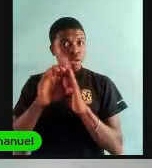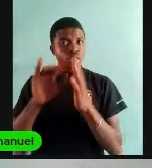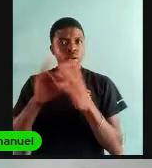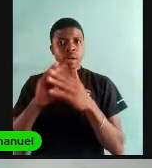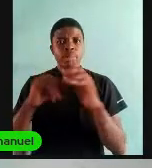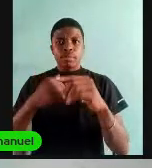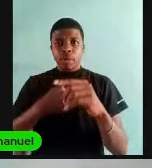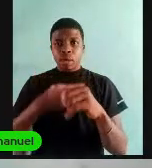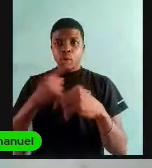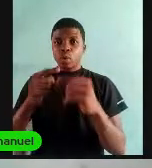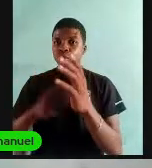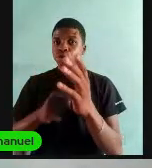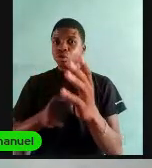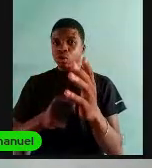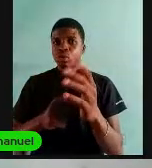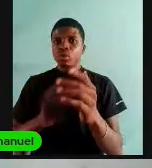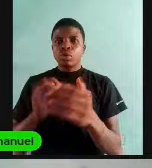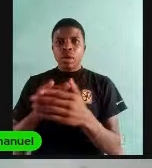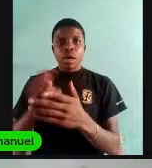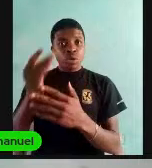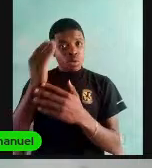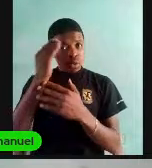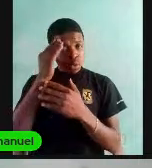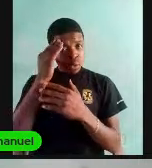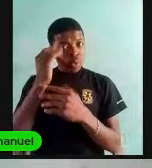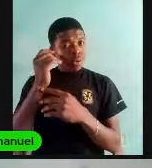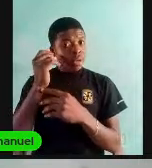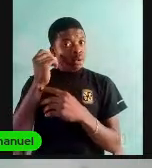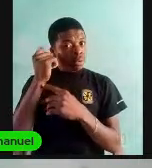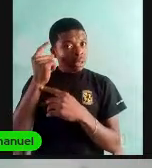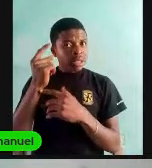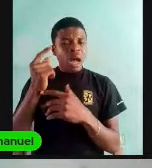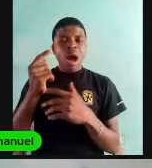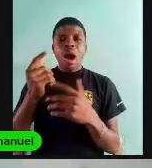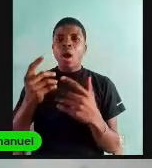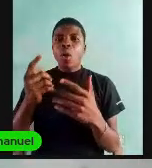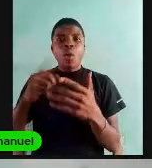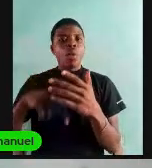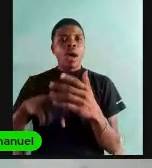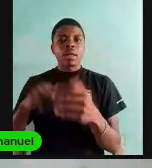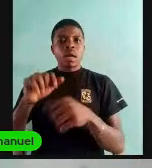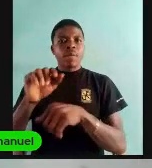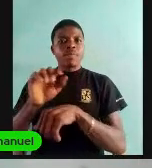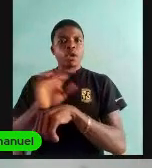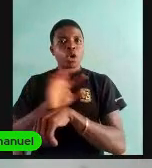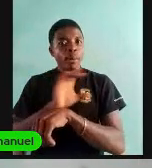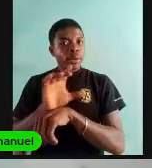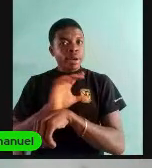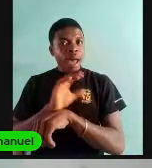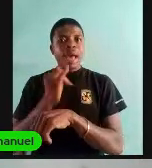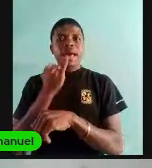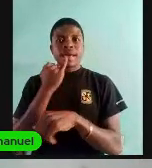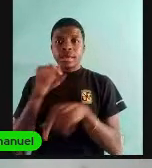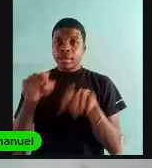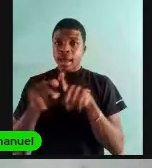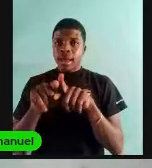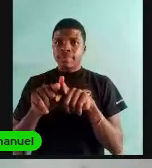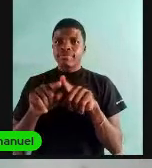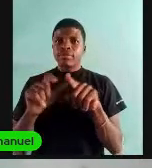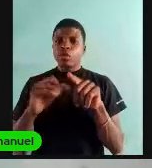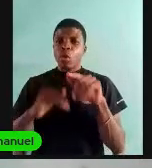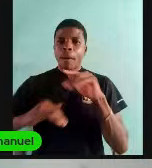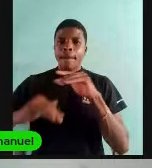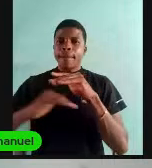and and the performance of a computer. So based on my slide right now,